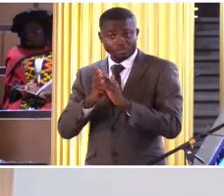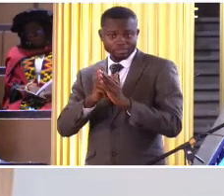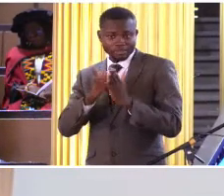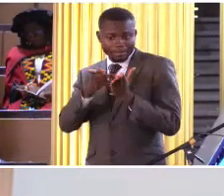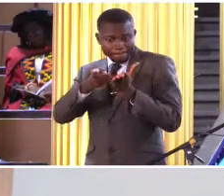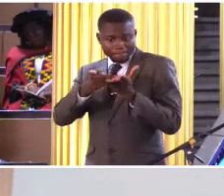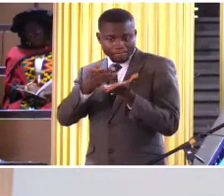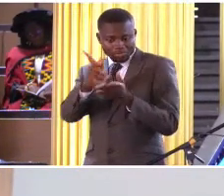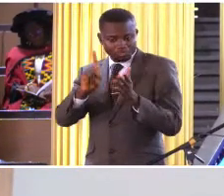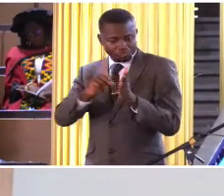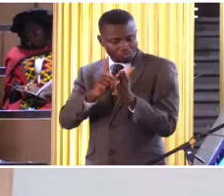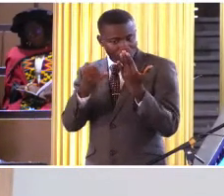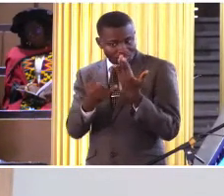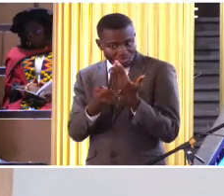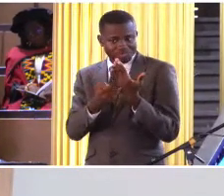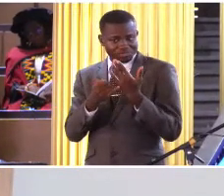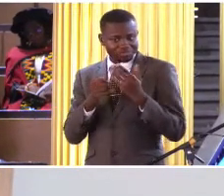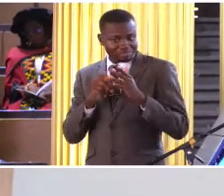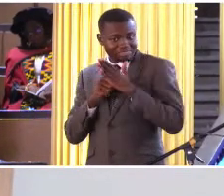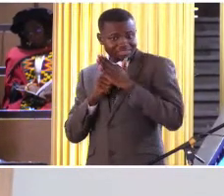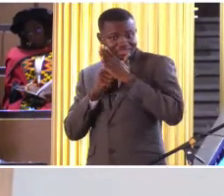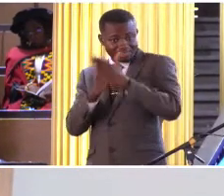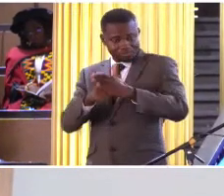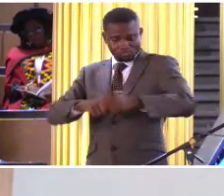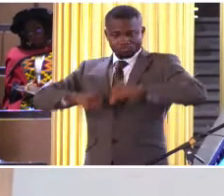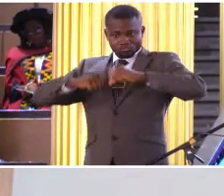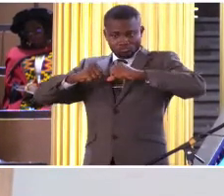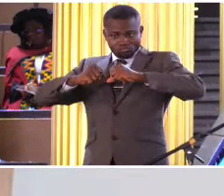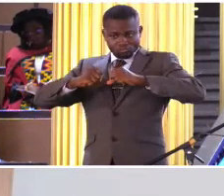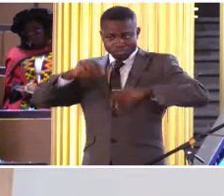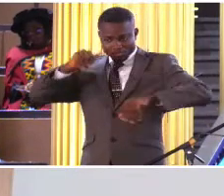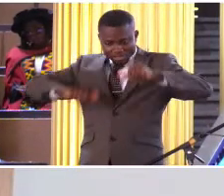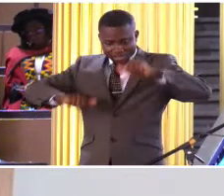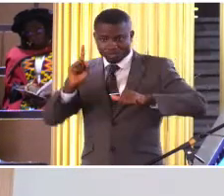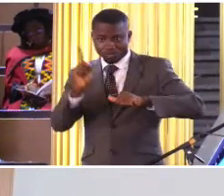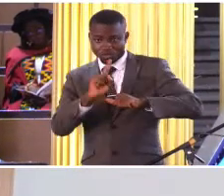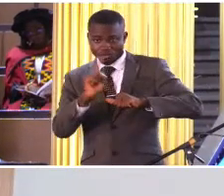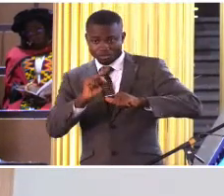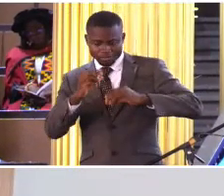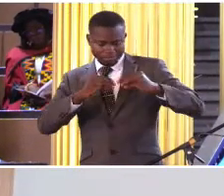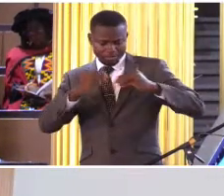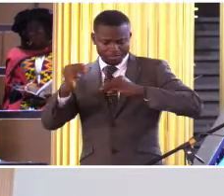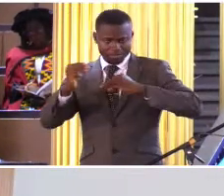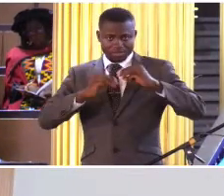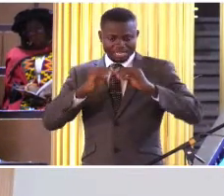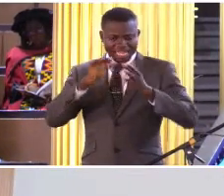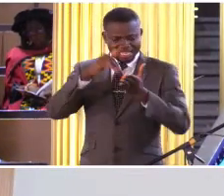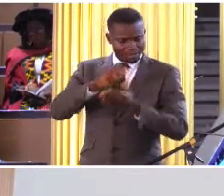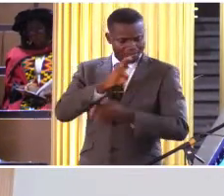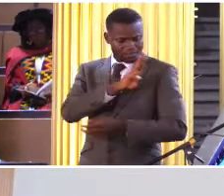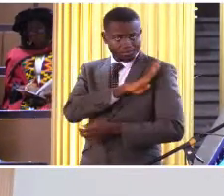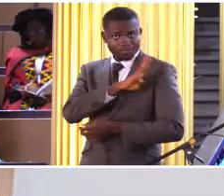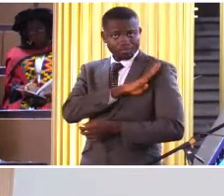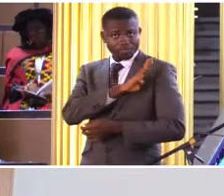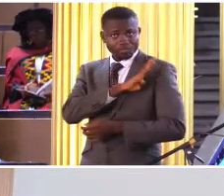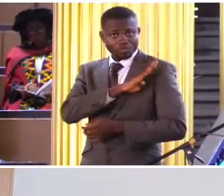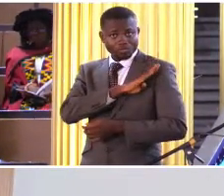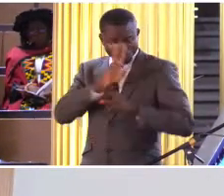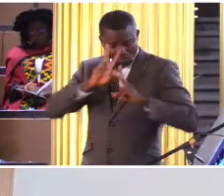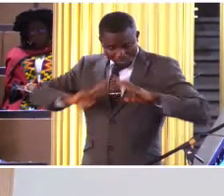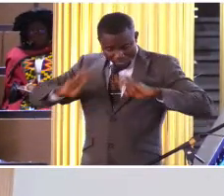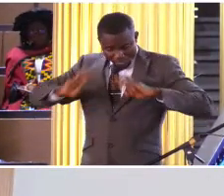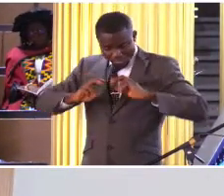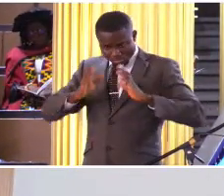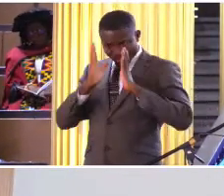musculoskeletal assessments for mine workers at the work sites. Professor Bello's research focuses